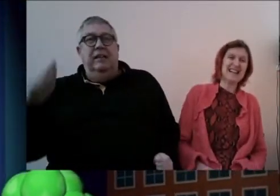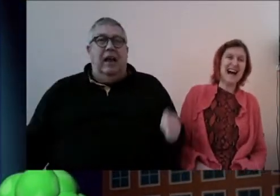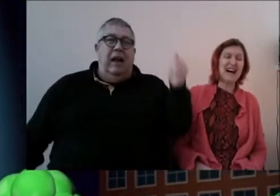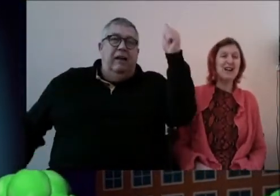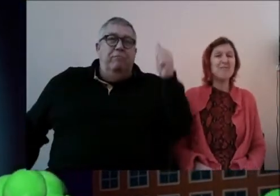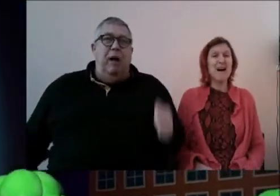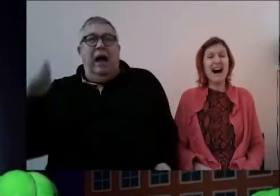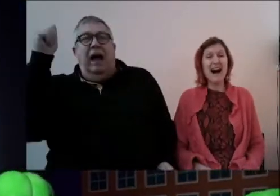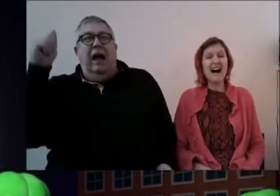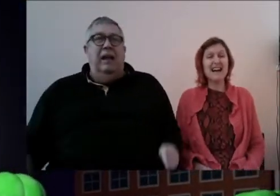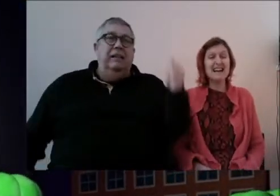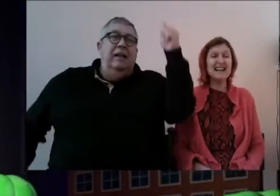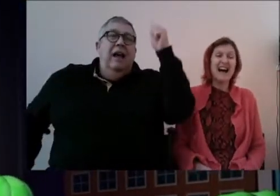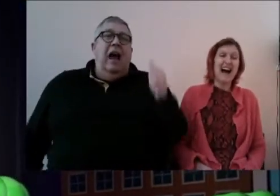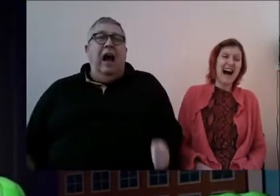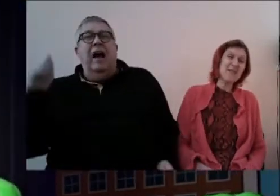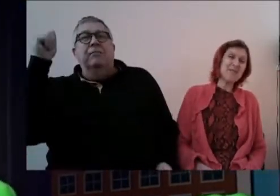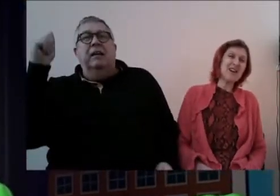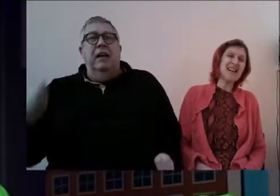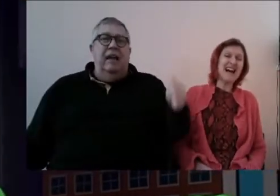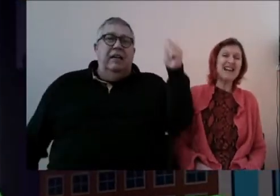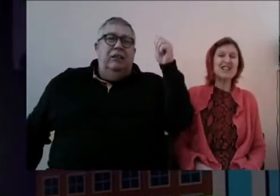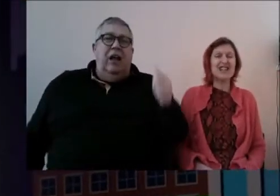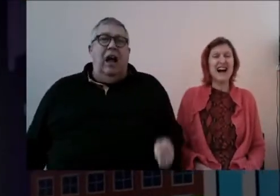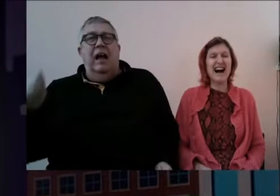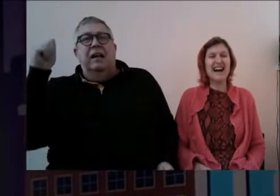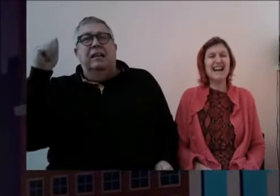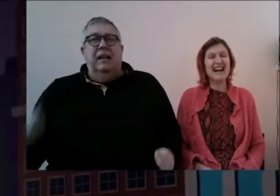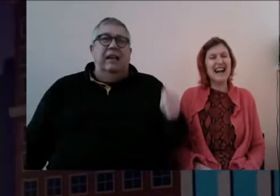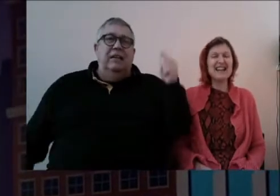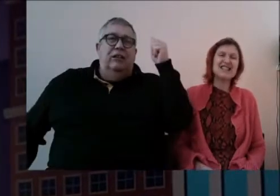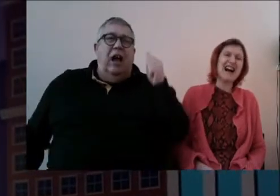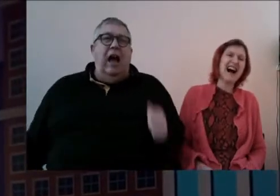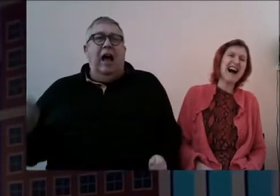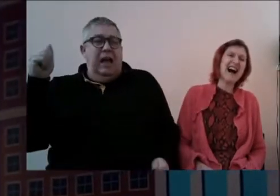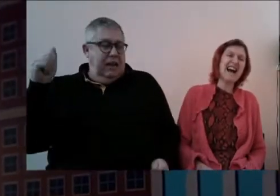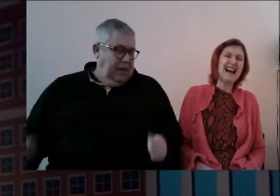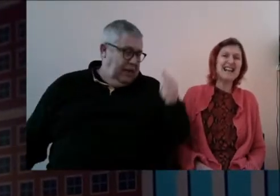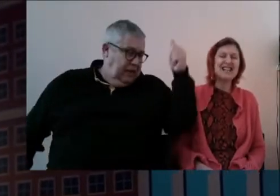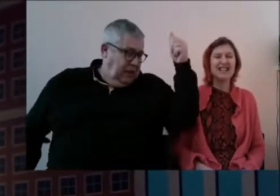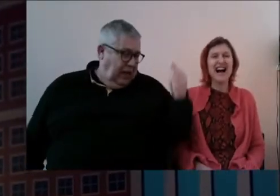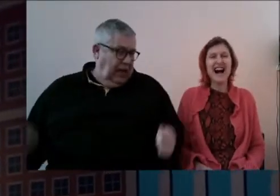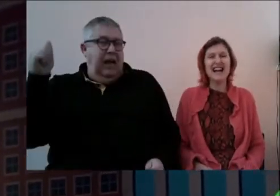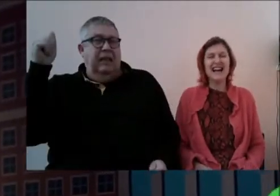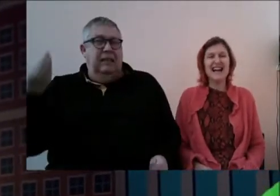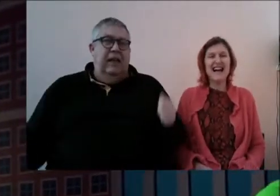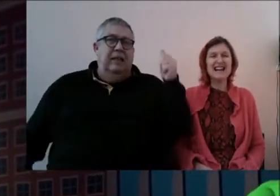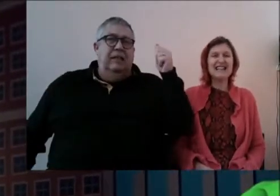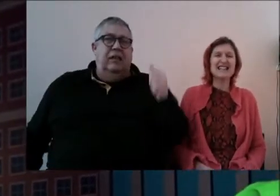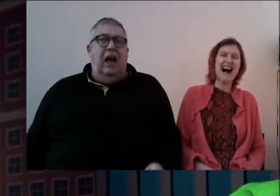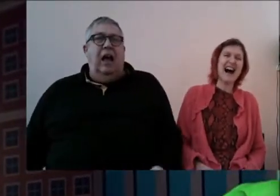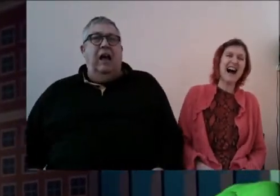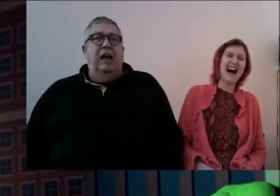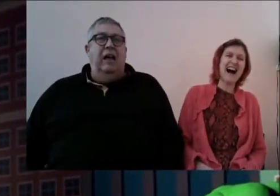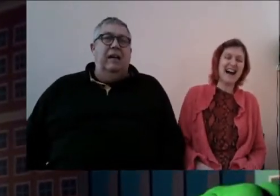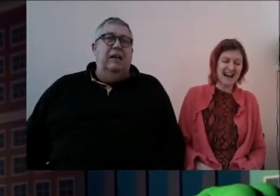This little light of mine, I'm gonna let it shine. Let it shine, let it shine, let